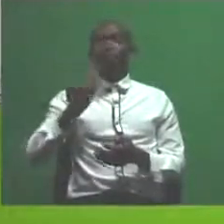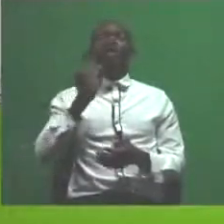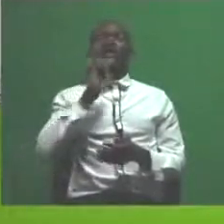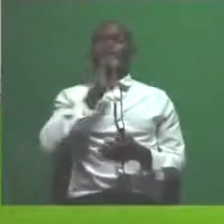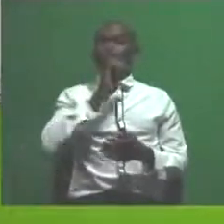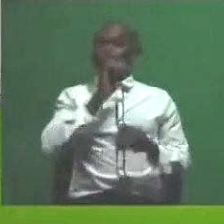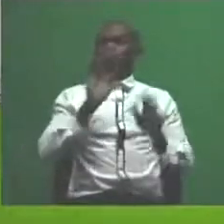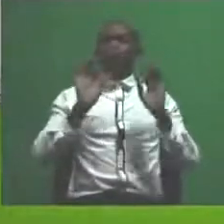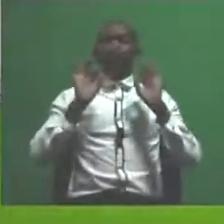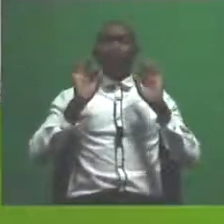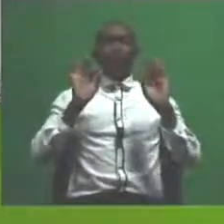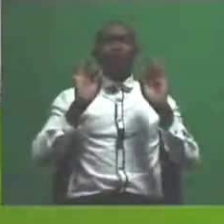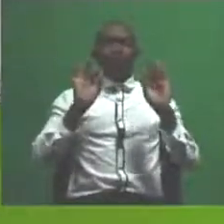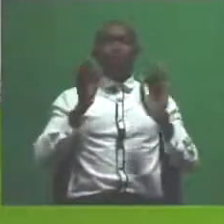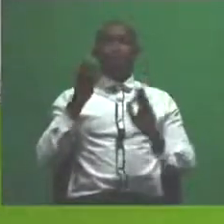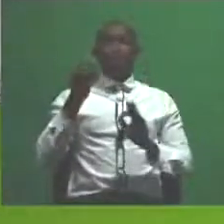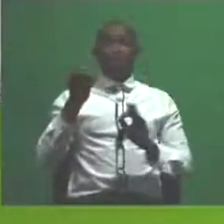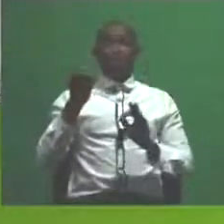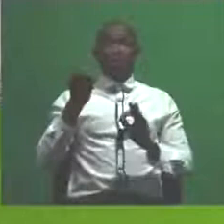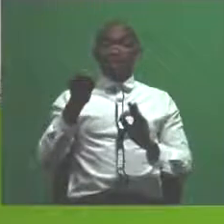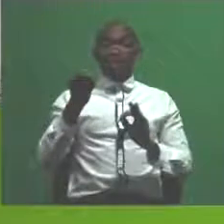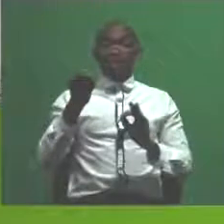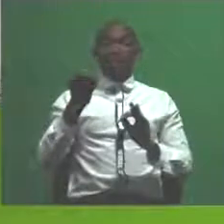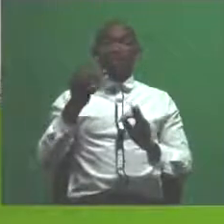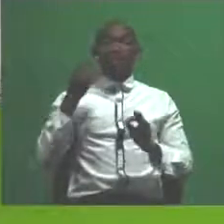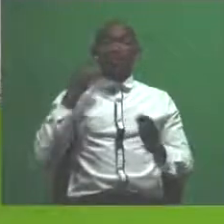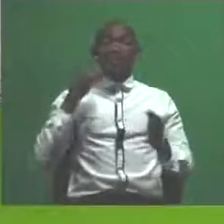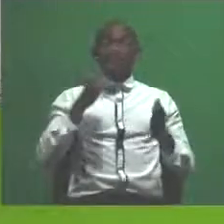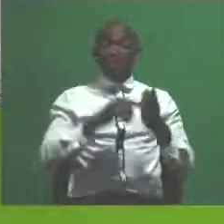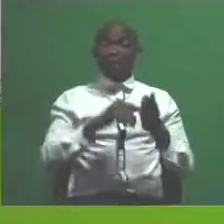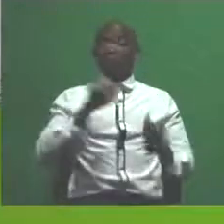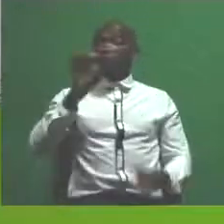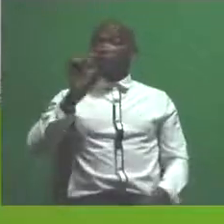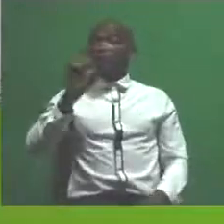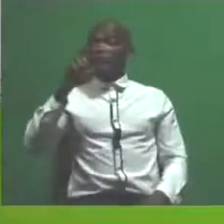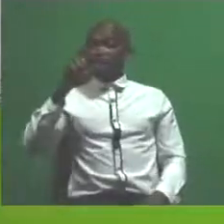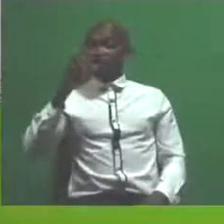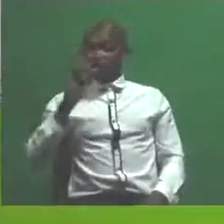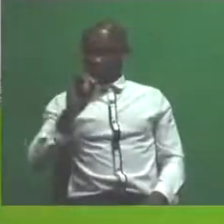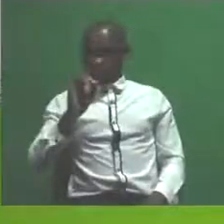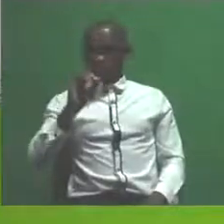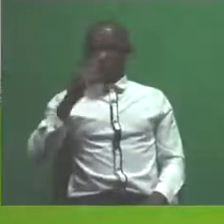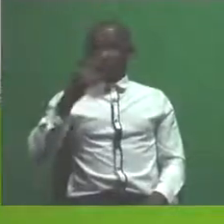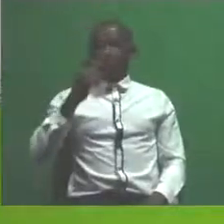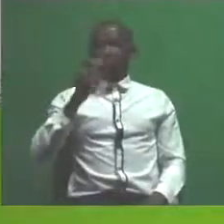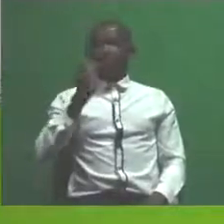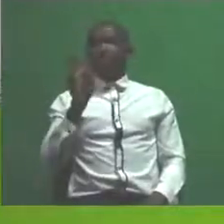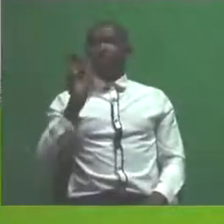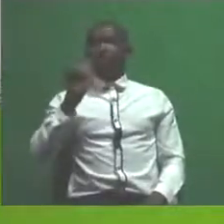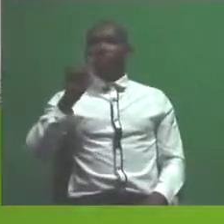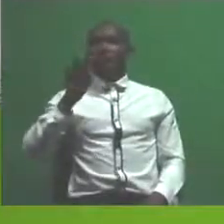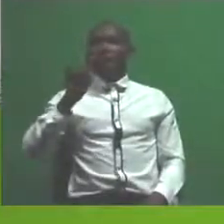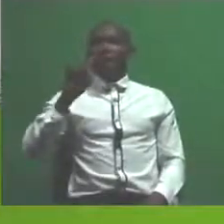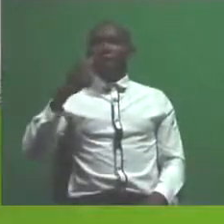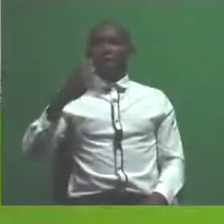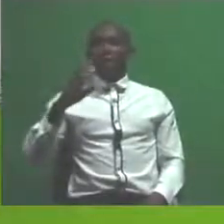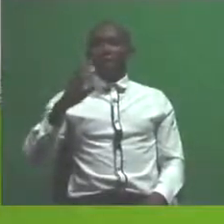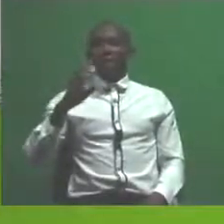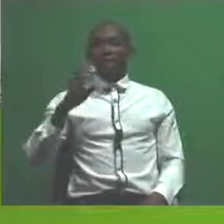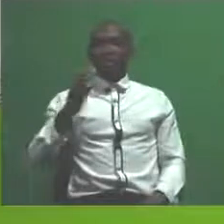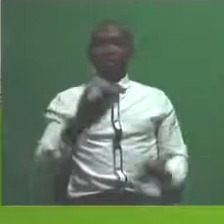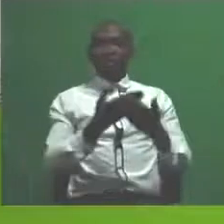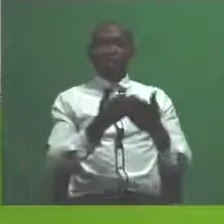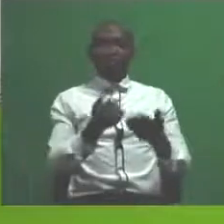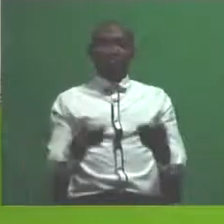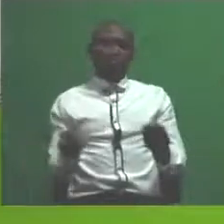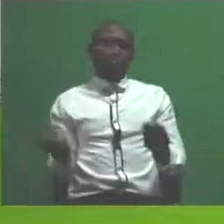Good. This is an example of exothermic reaction. This is the illusion of